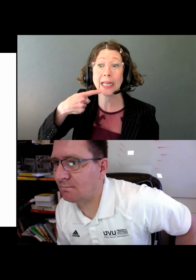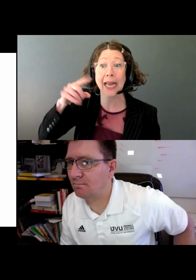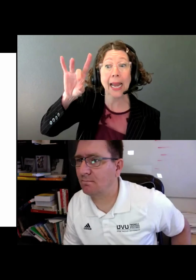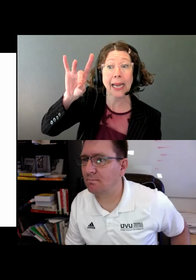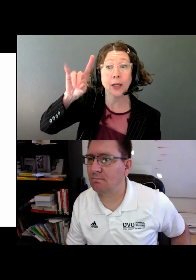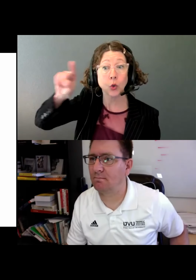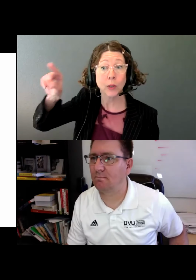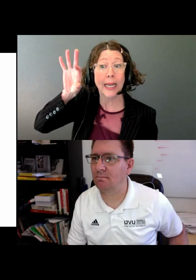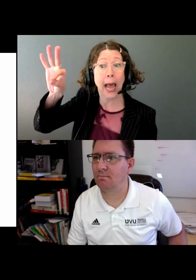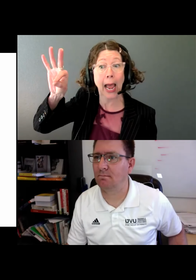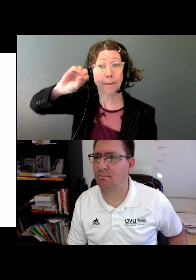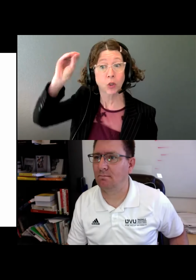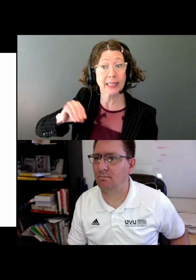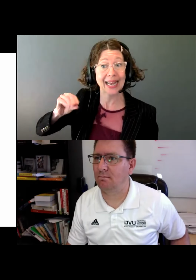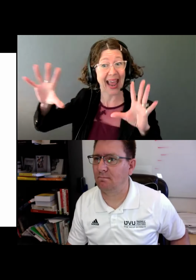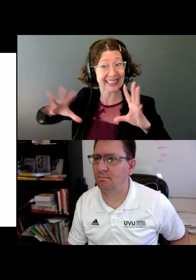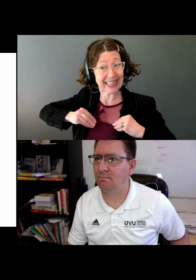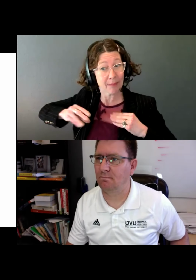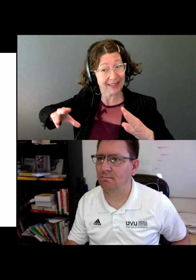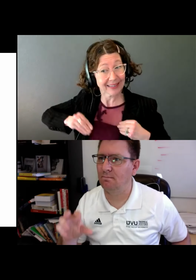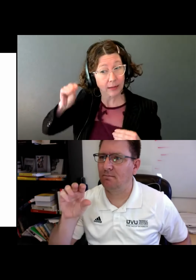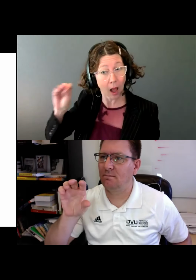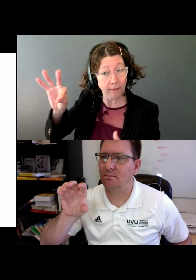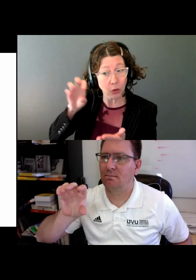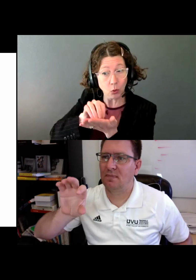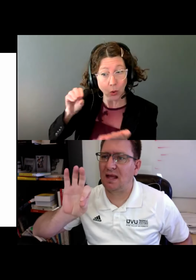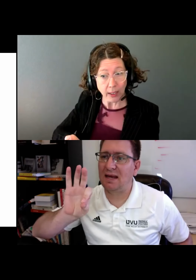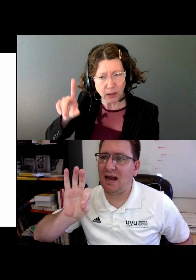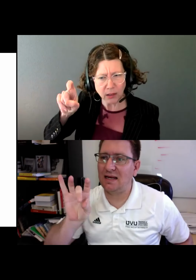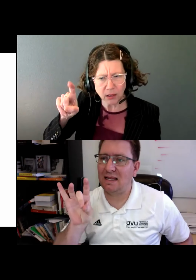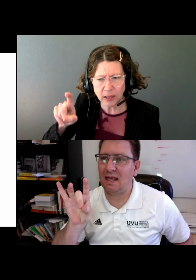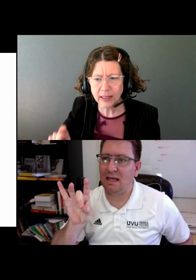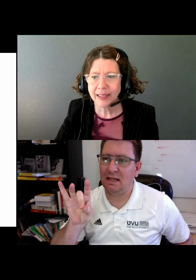You said 8 to 9% acceptance.